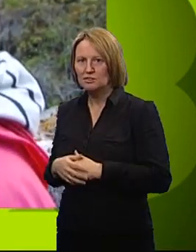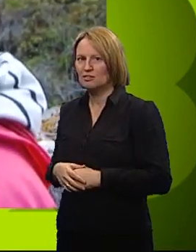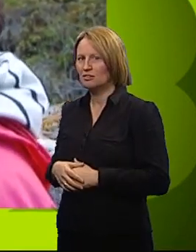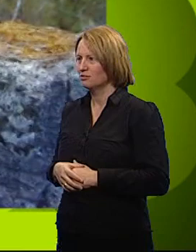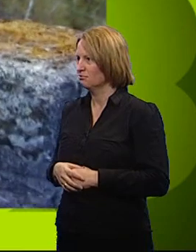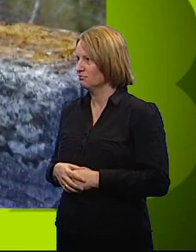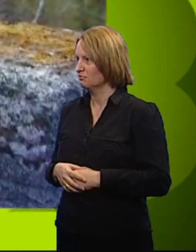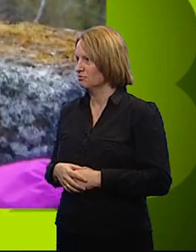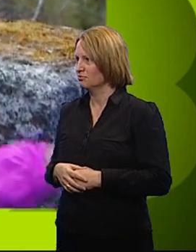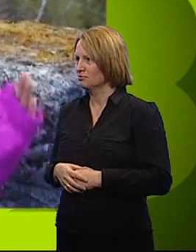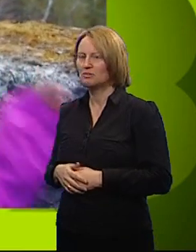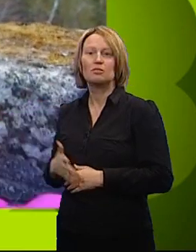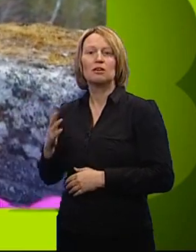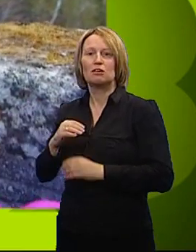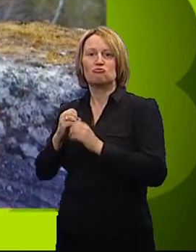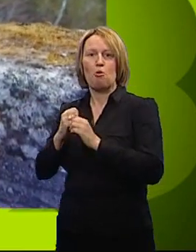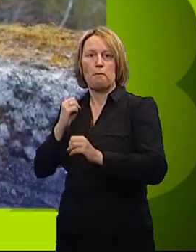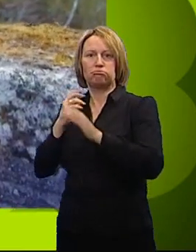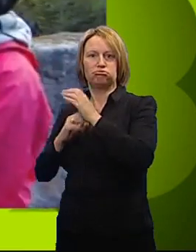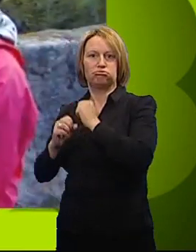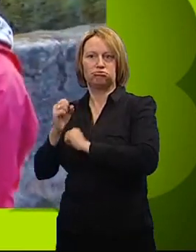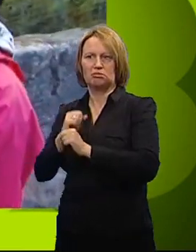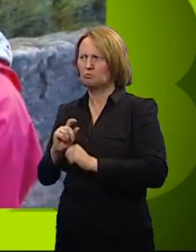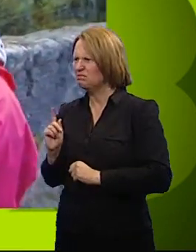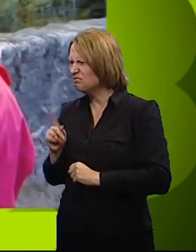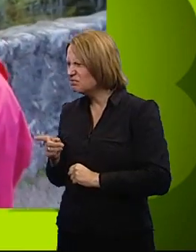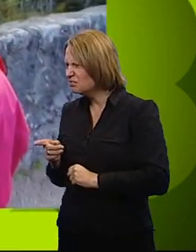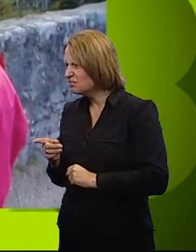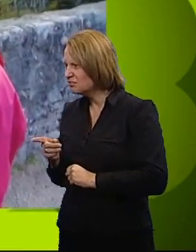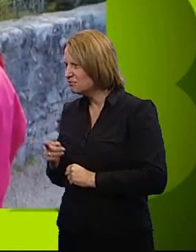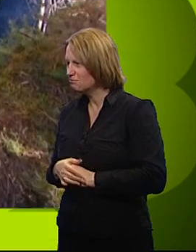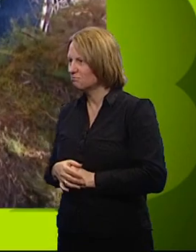bridge. We're going to do a high rope course. What's that?